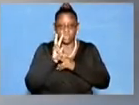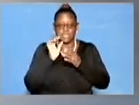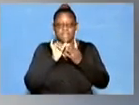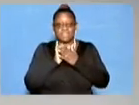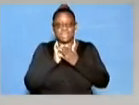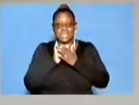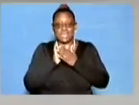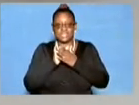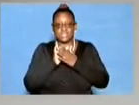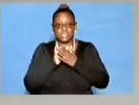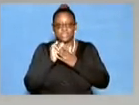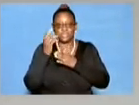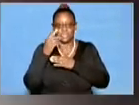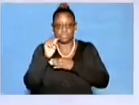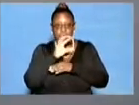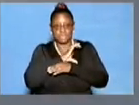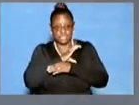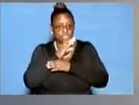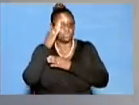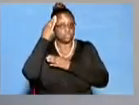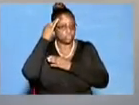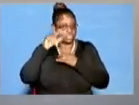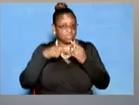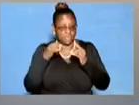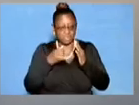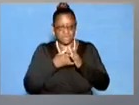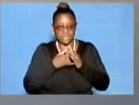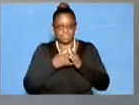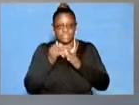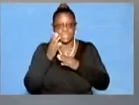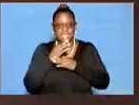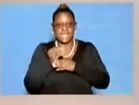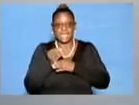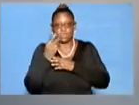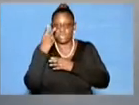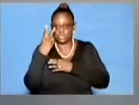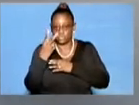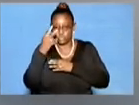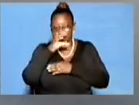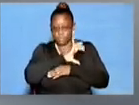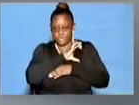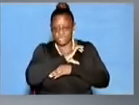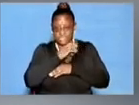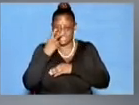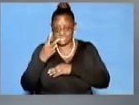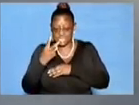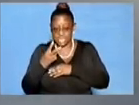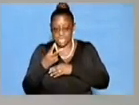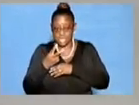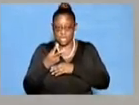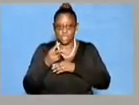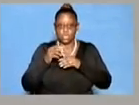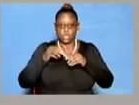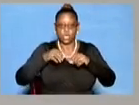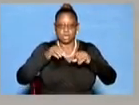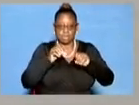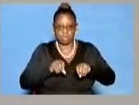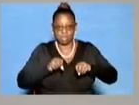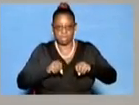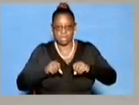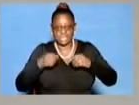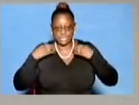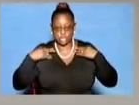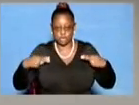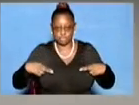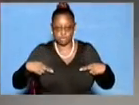media saying the organization is aware of it. In the video, two police officers are seen on a golf cart pursuing students clad in their